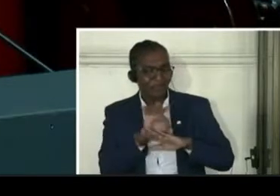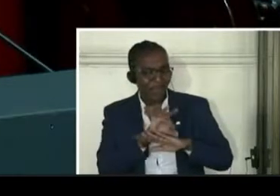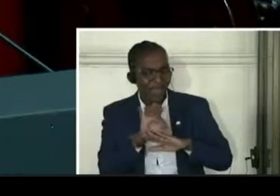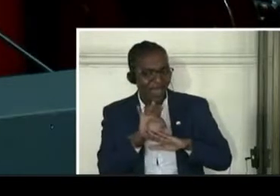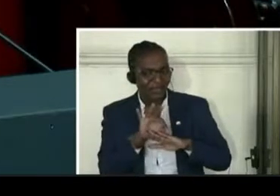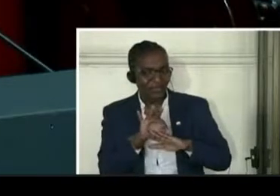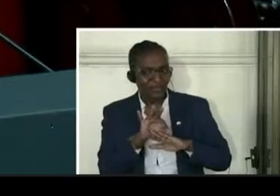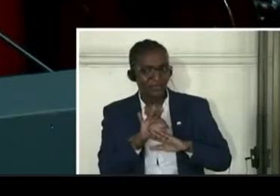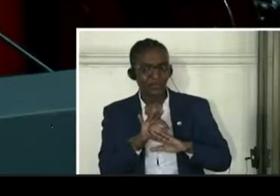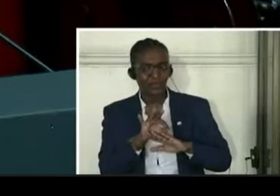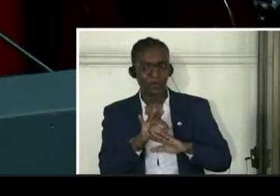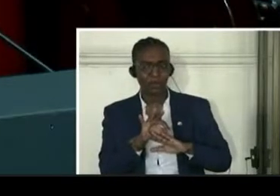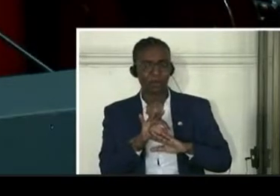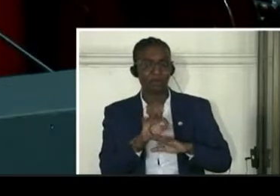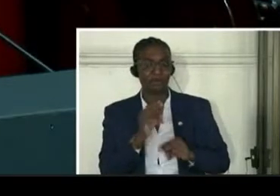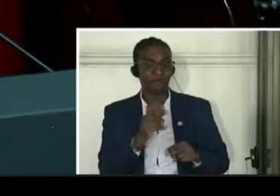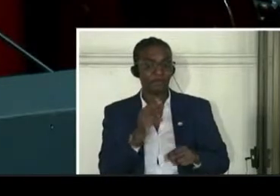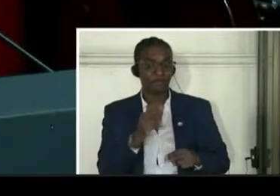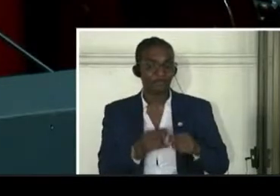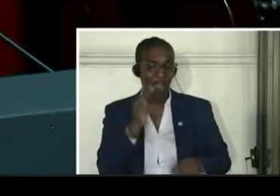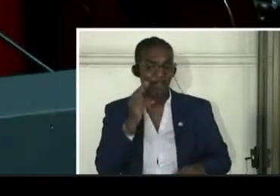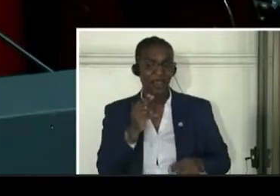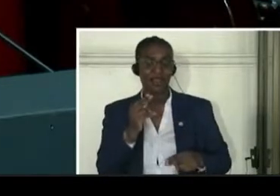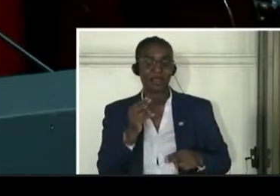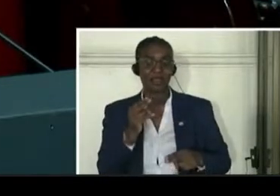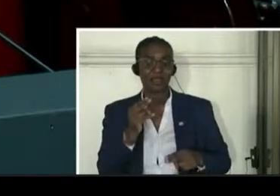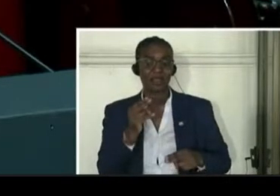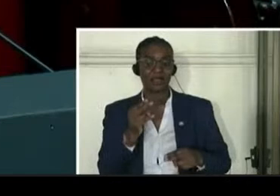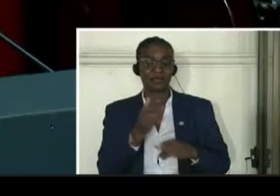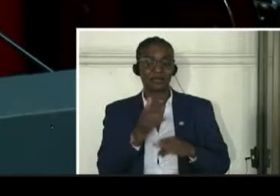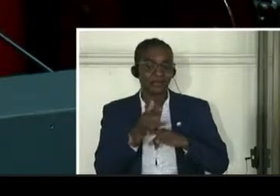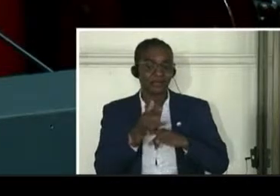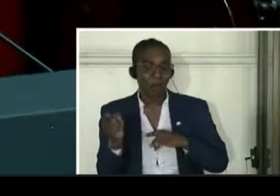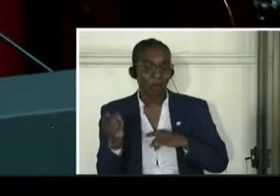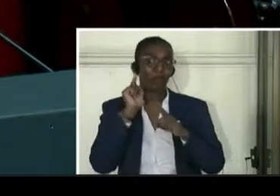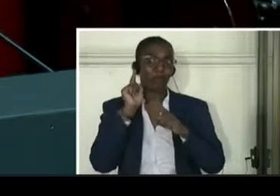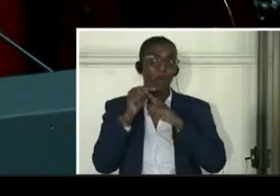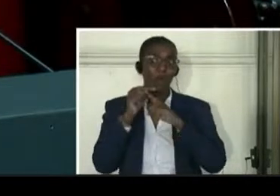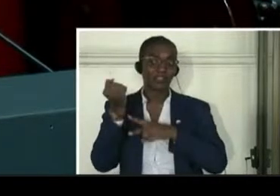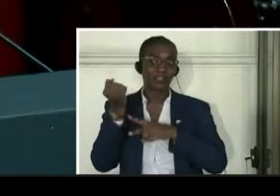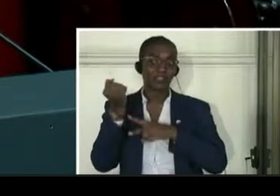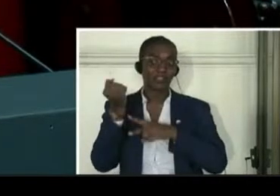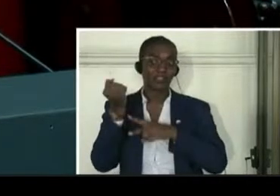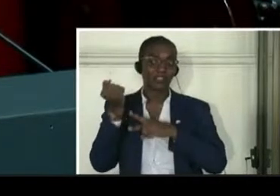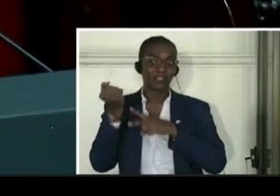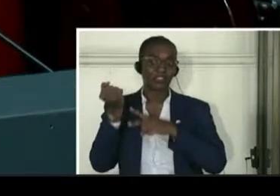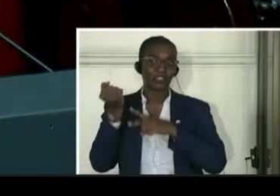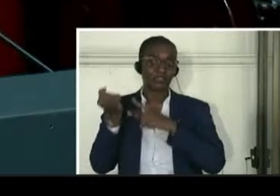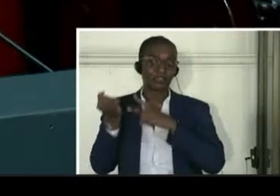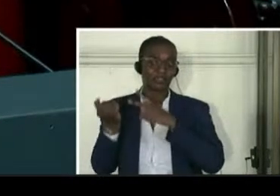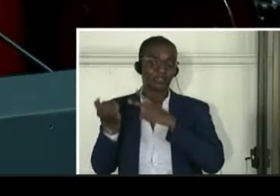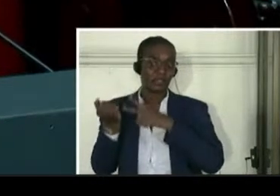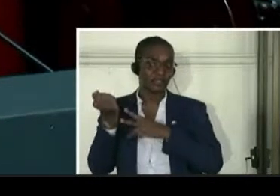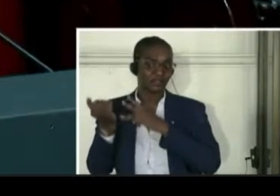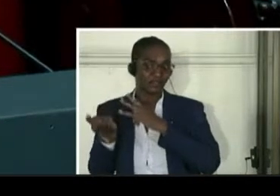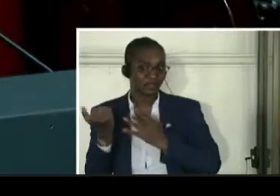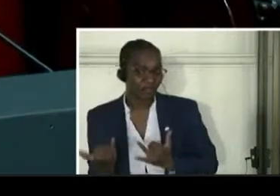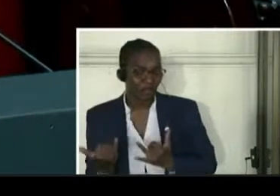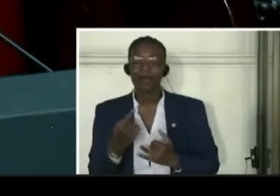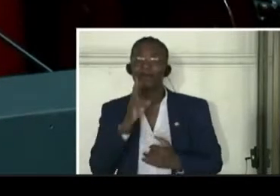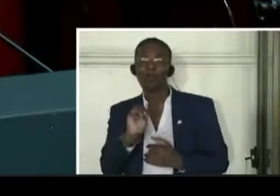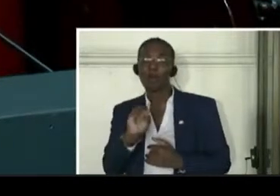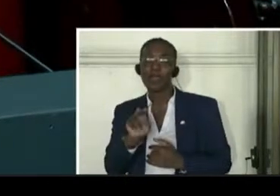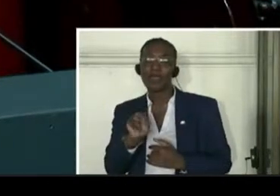to accomplish this goal? Now, I was pleased to see the MEC delivering the first TRUs in